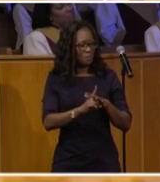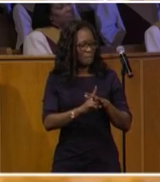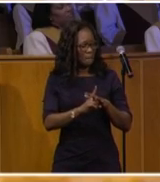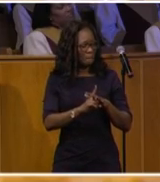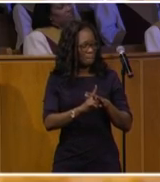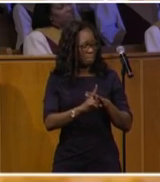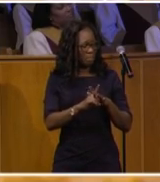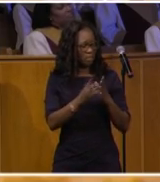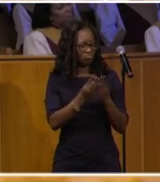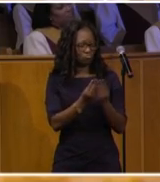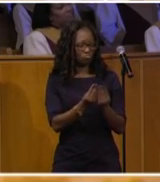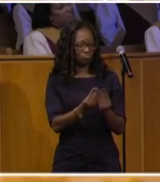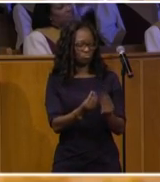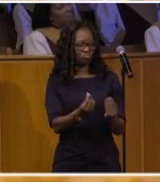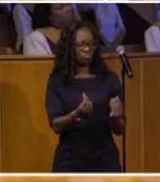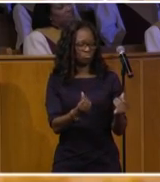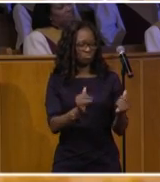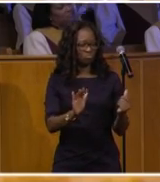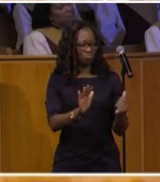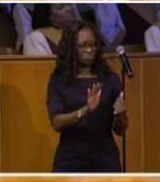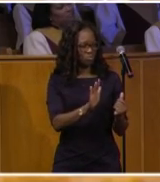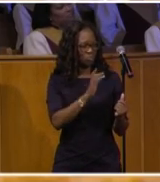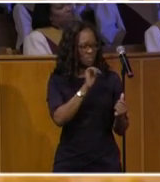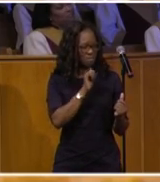and relieves your pain.